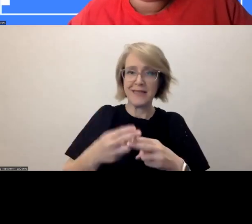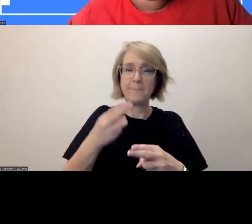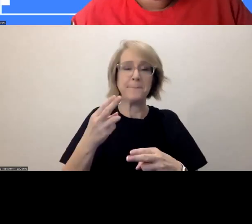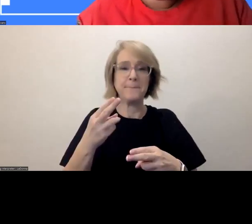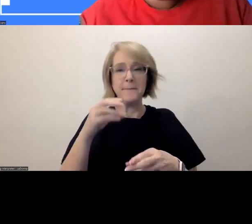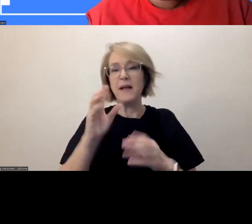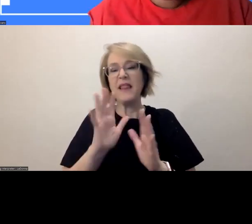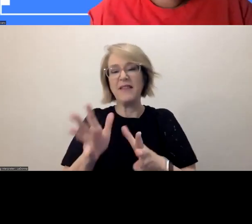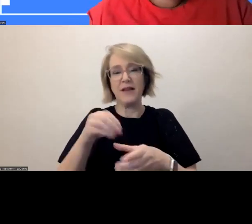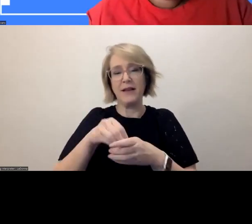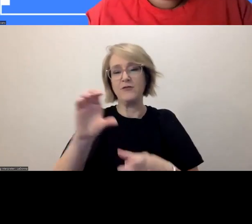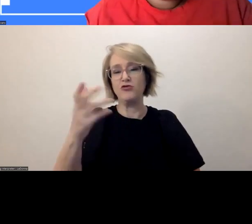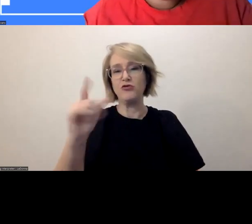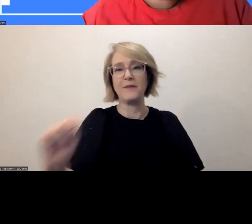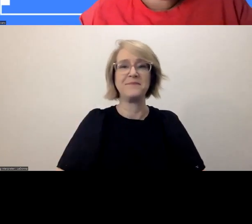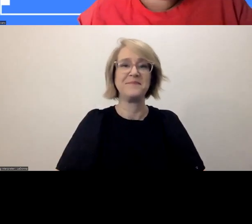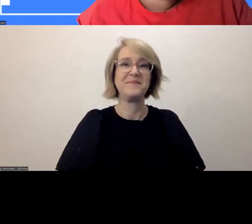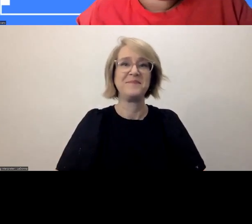in the chat.